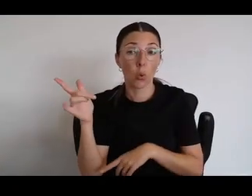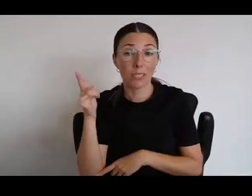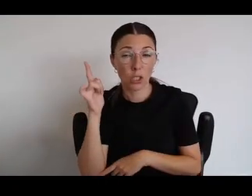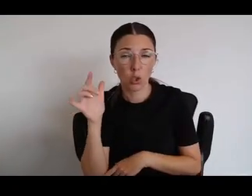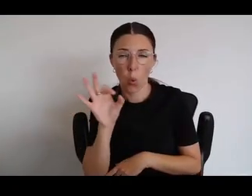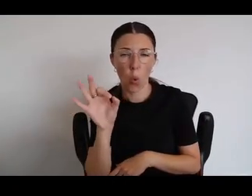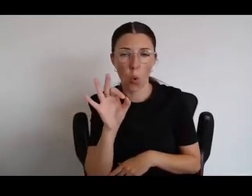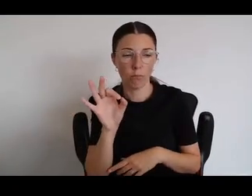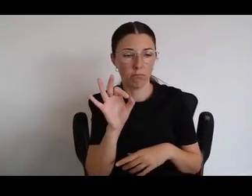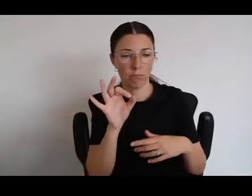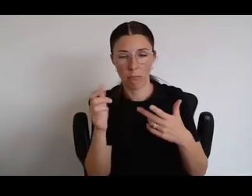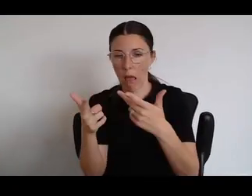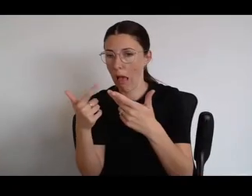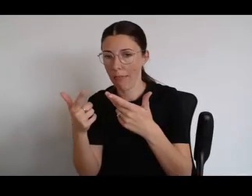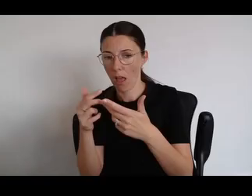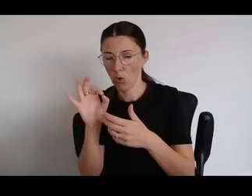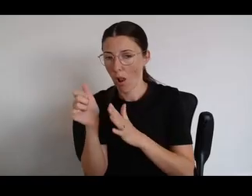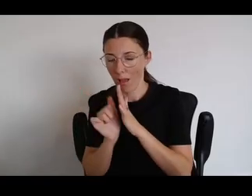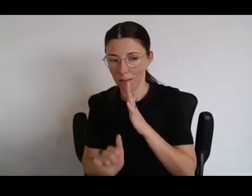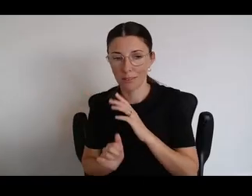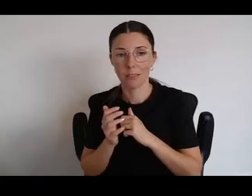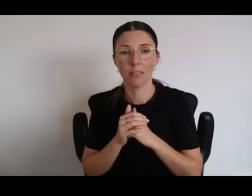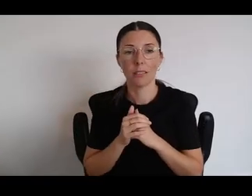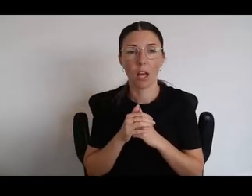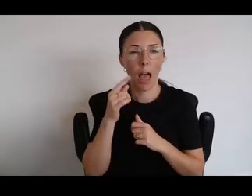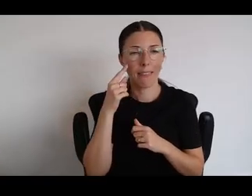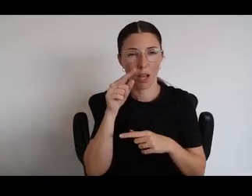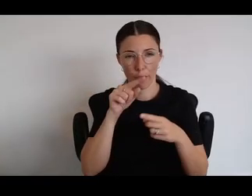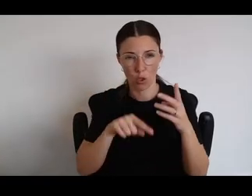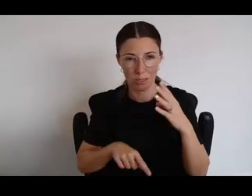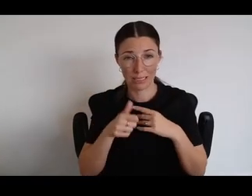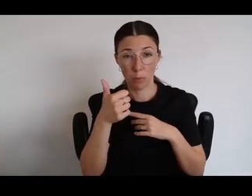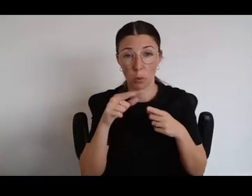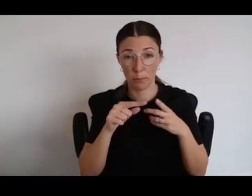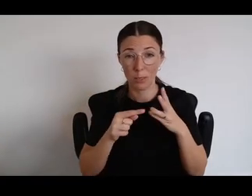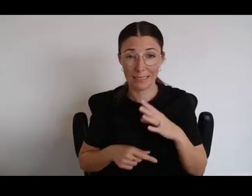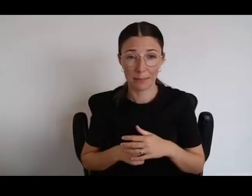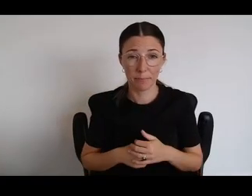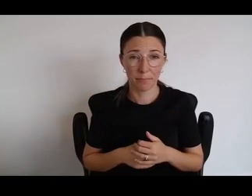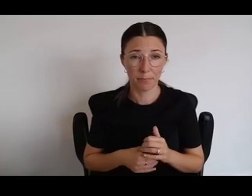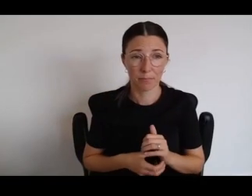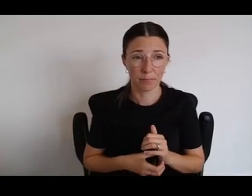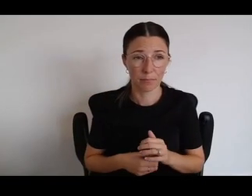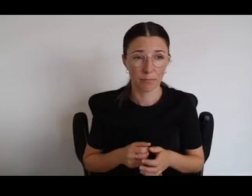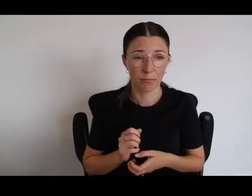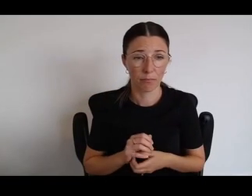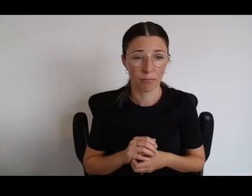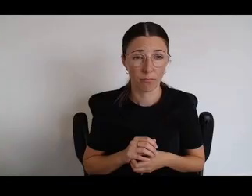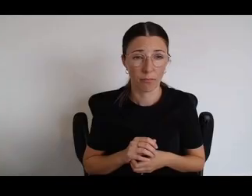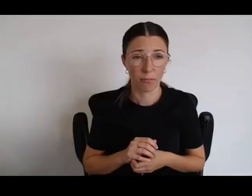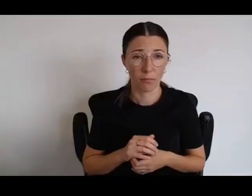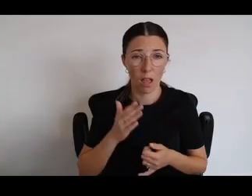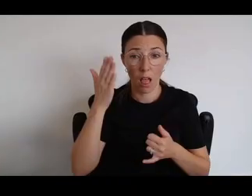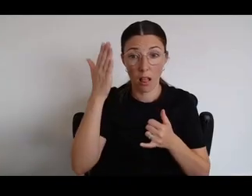I think those are some really good points. The last one is